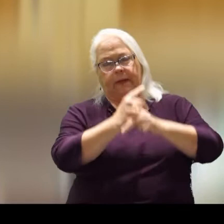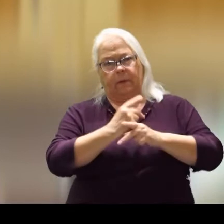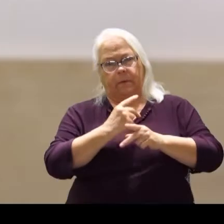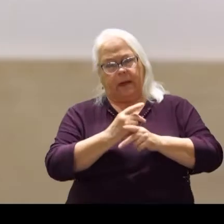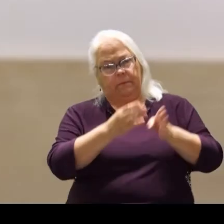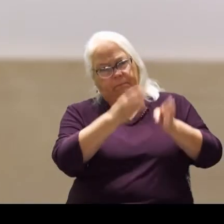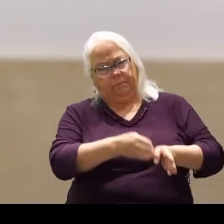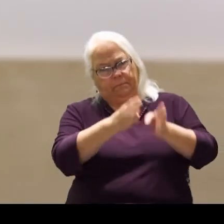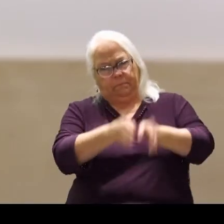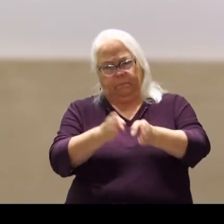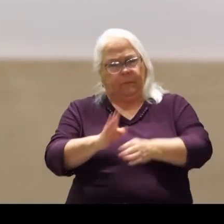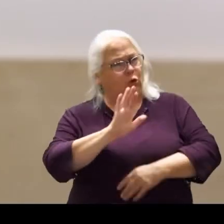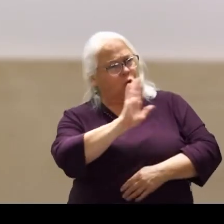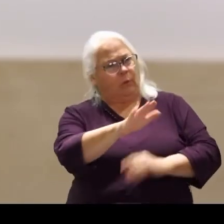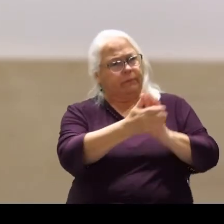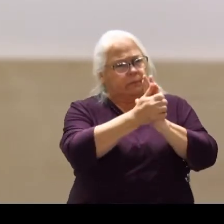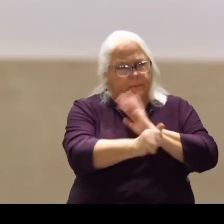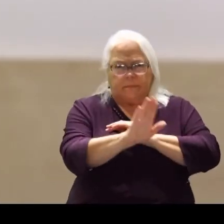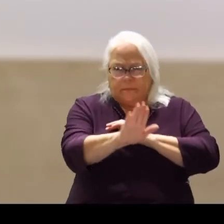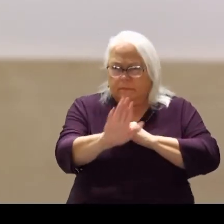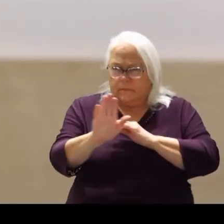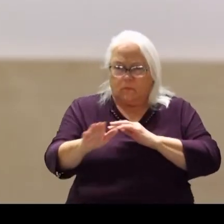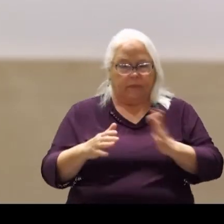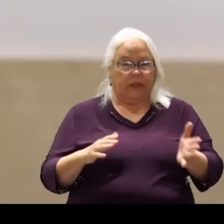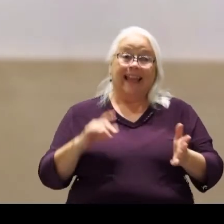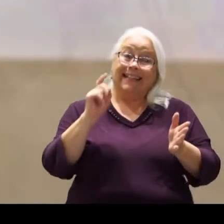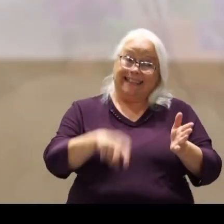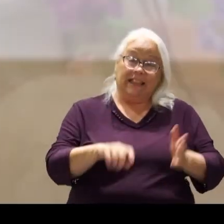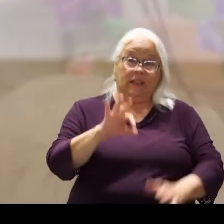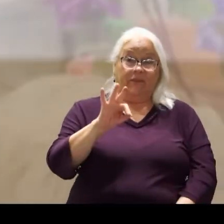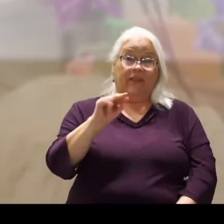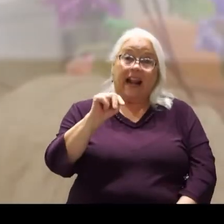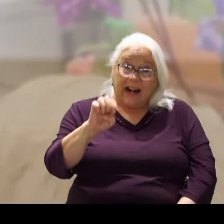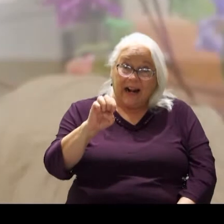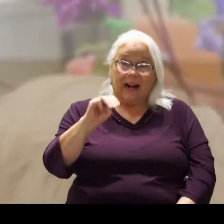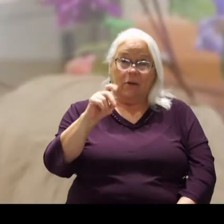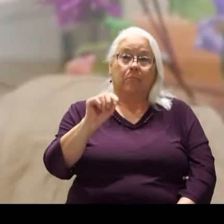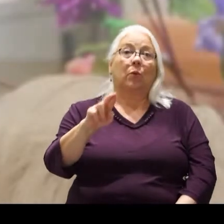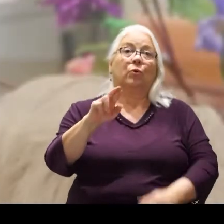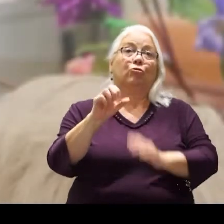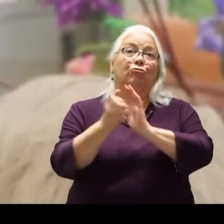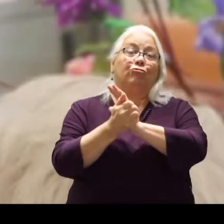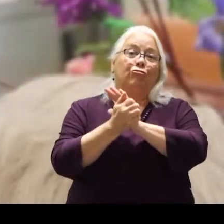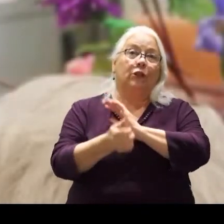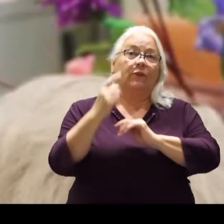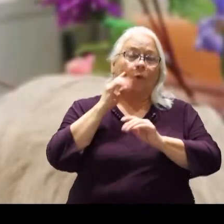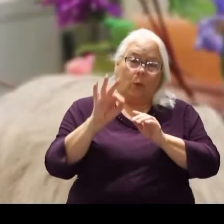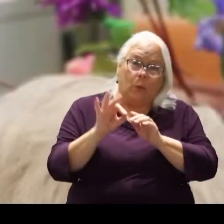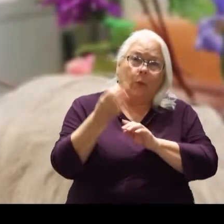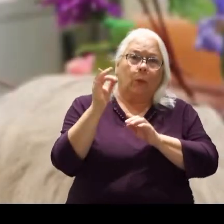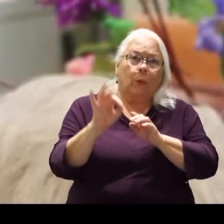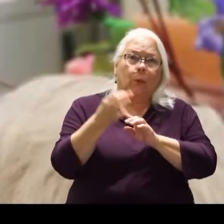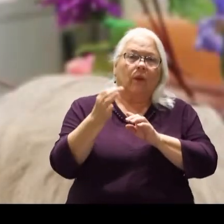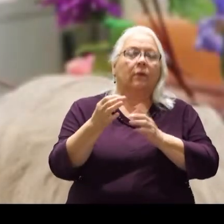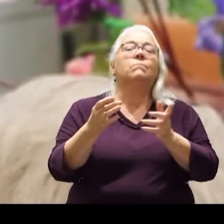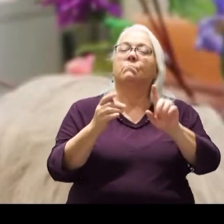of all, what the skill of the participants are. And fine motor skills are very important when